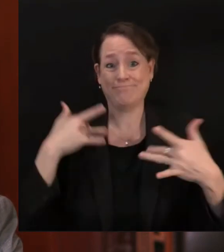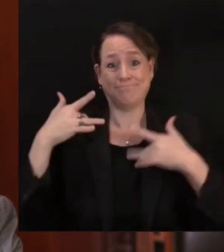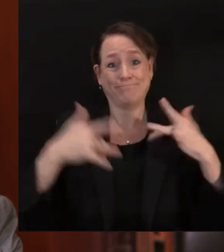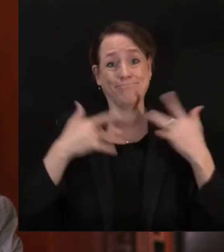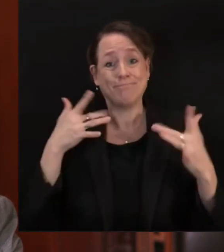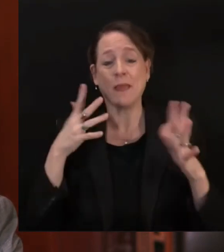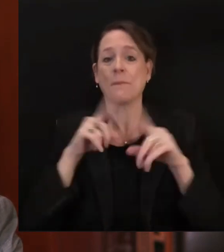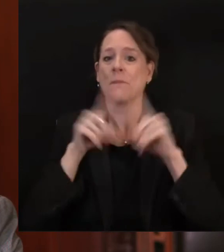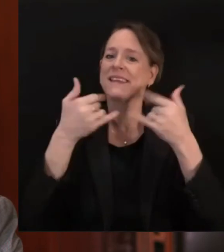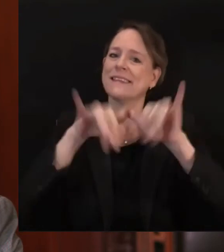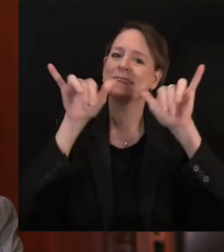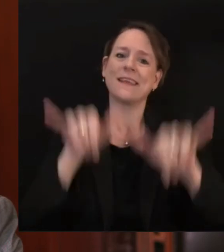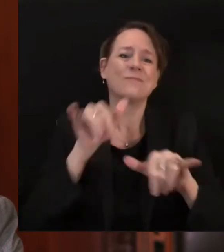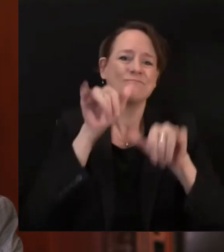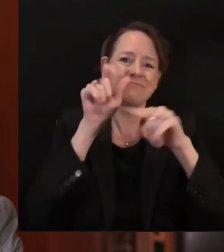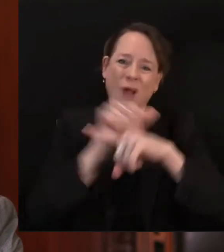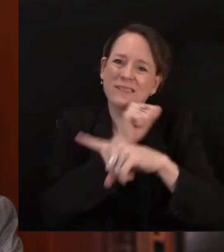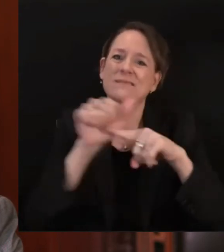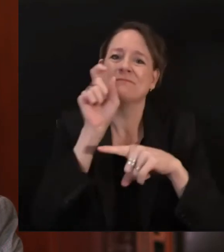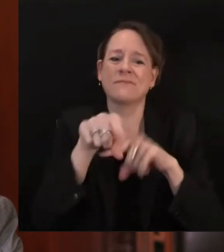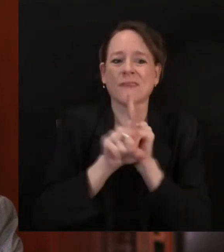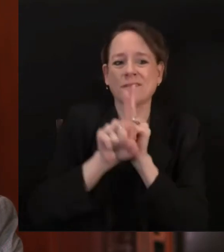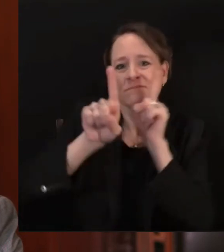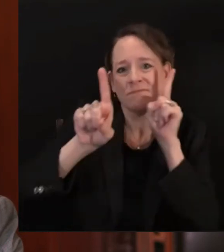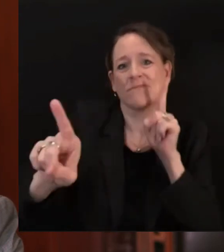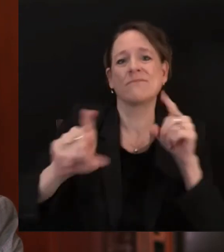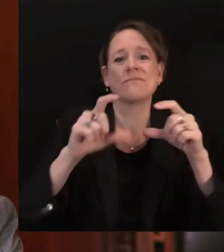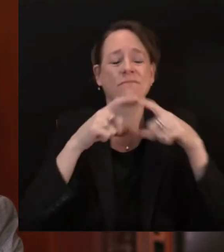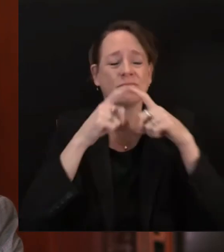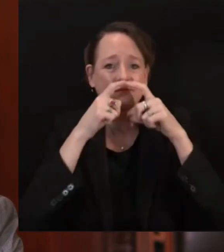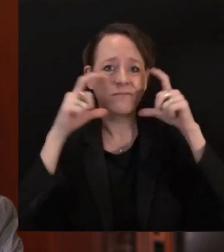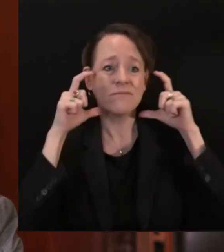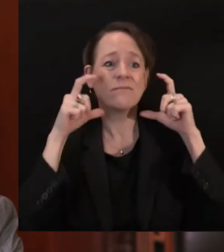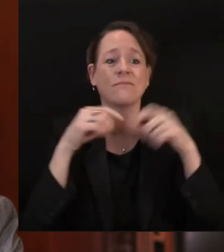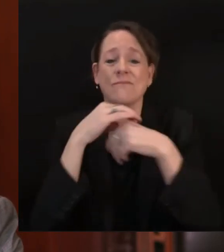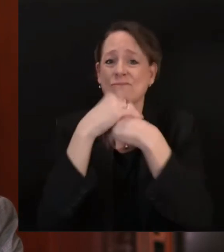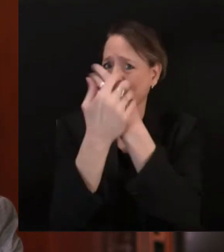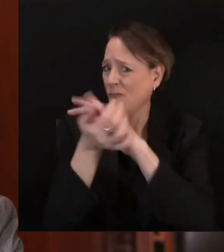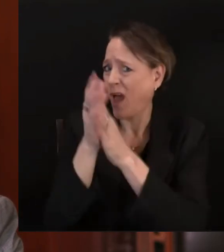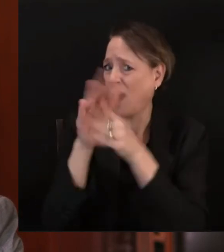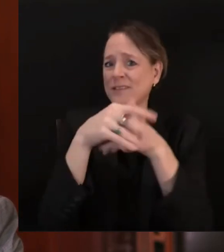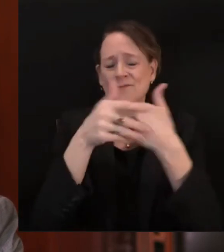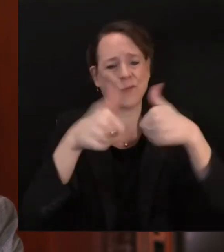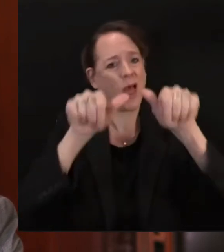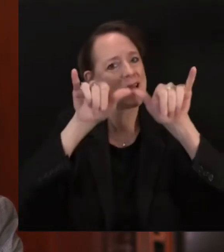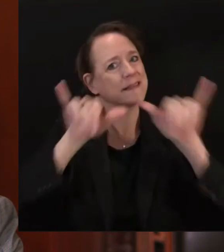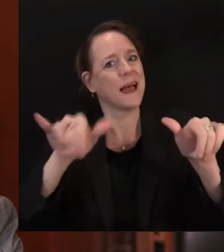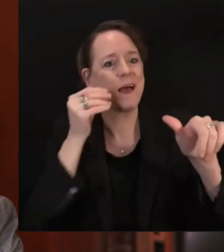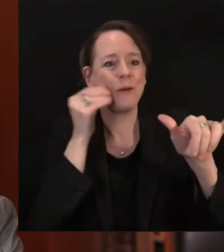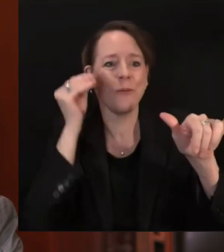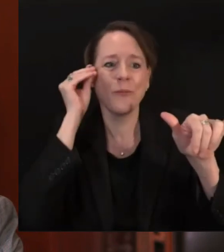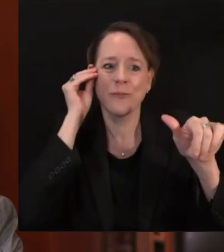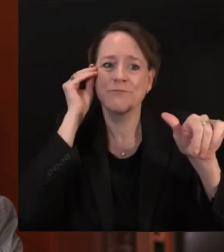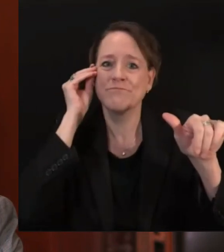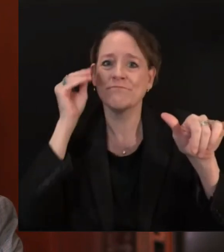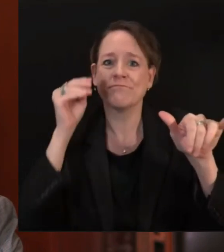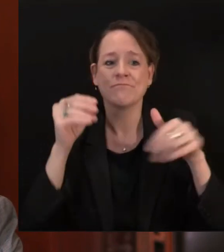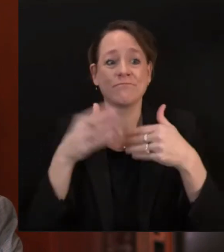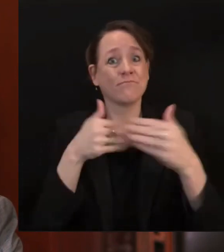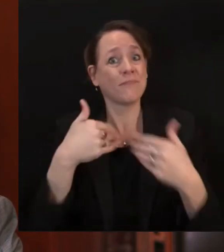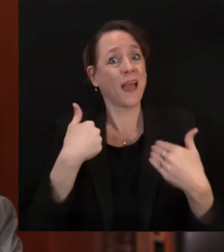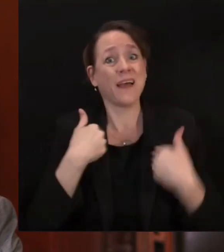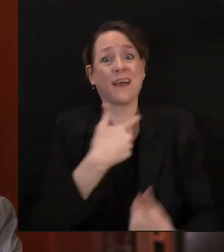us, by staying home, wearing a mask, and practicing physical distancing. I don't have to tell you all that this